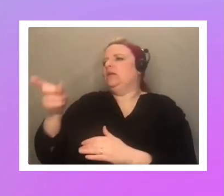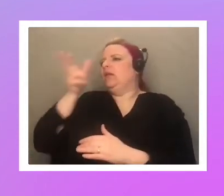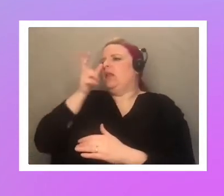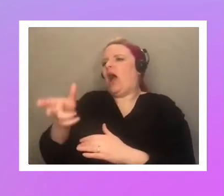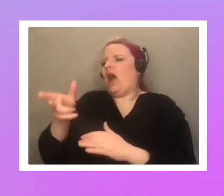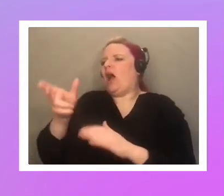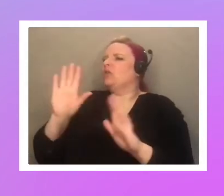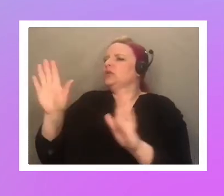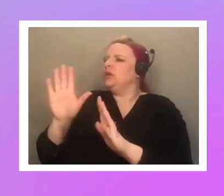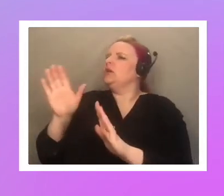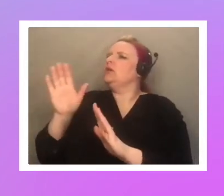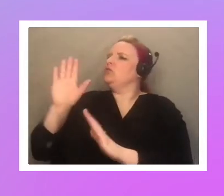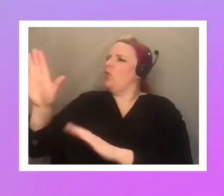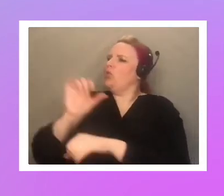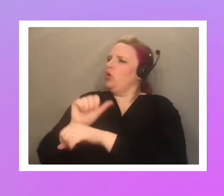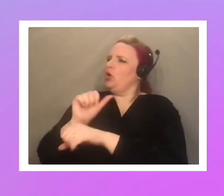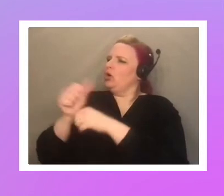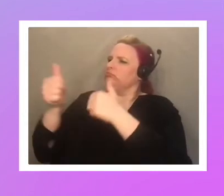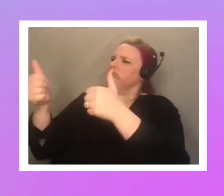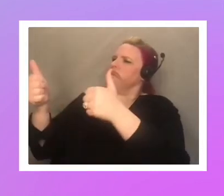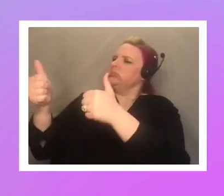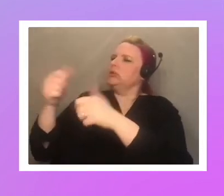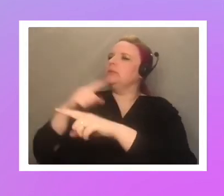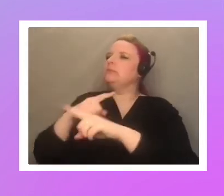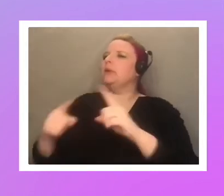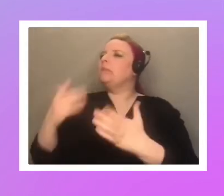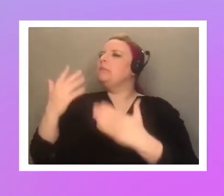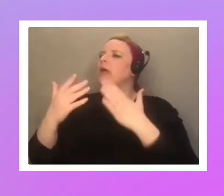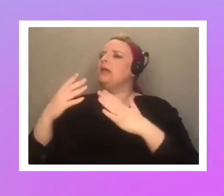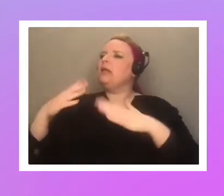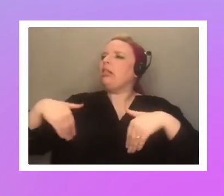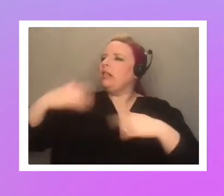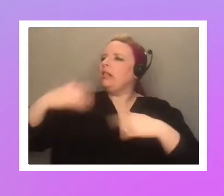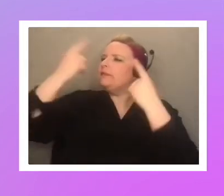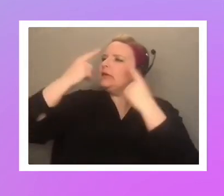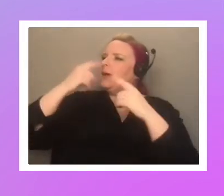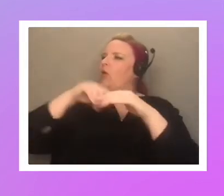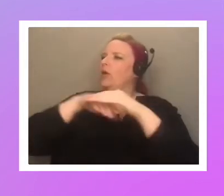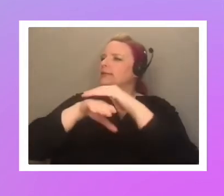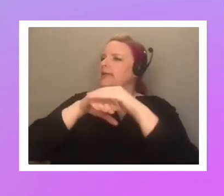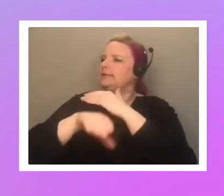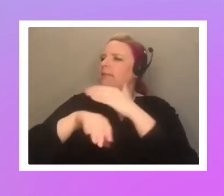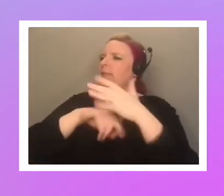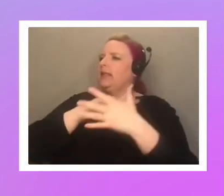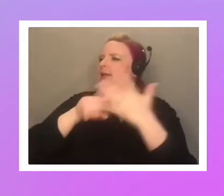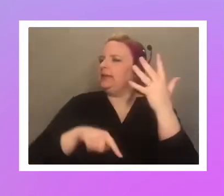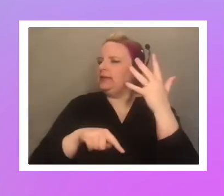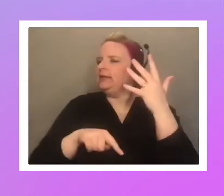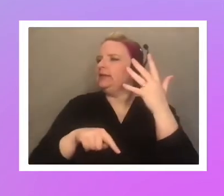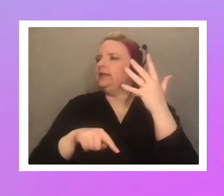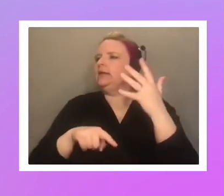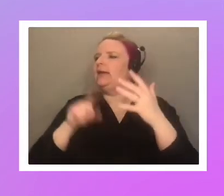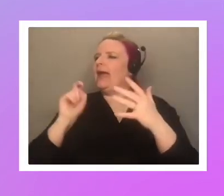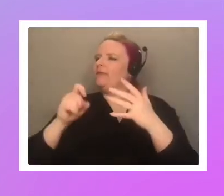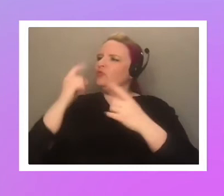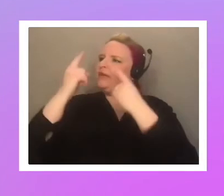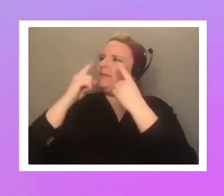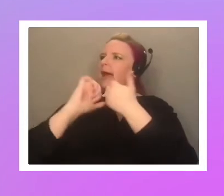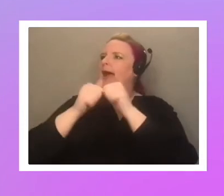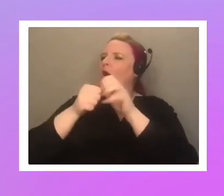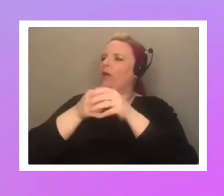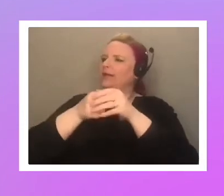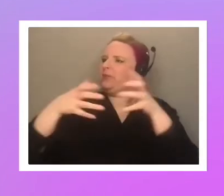You're great, but have you considered this? We need to think about how we can expand